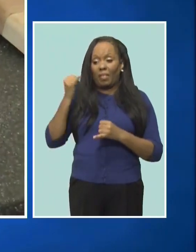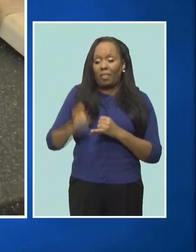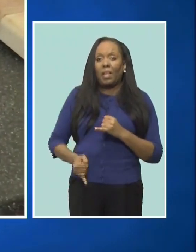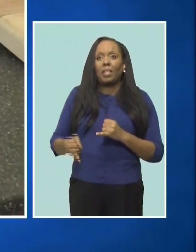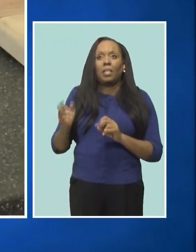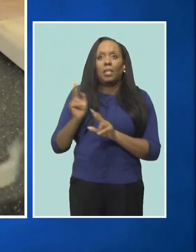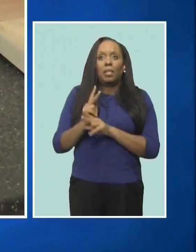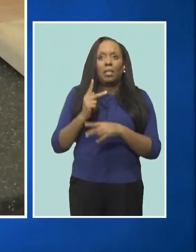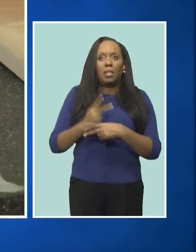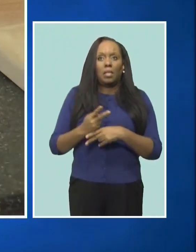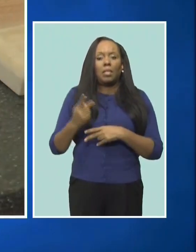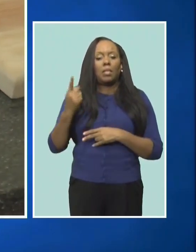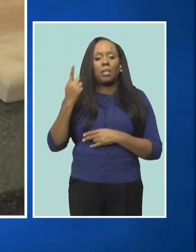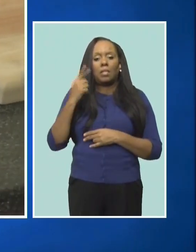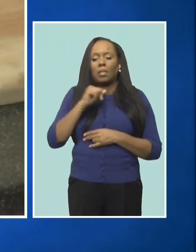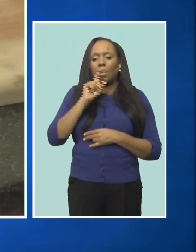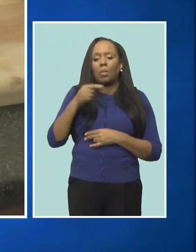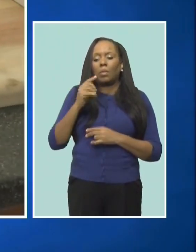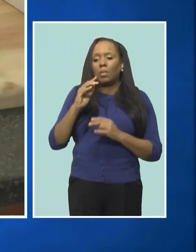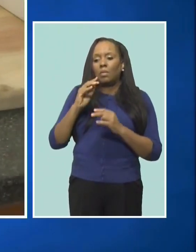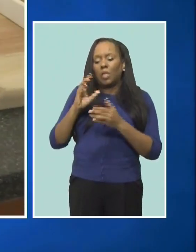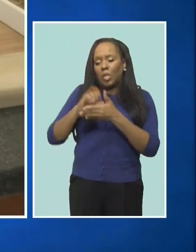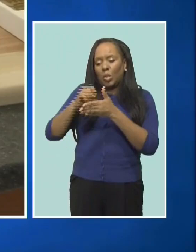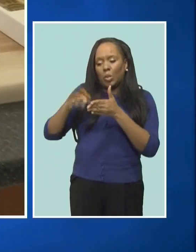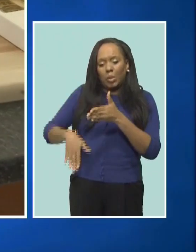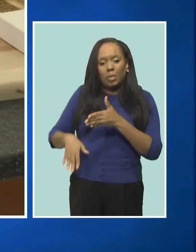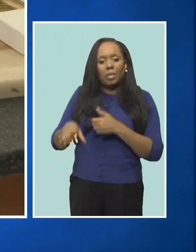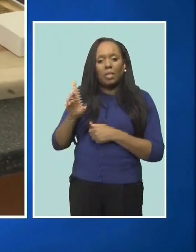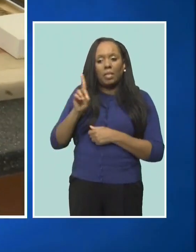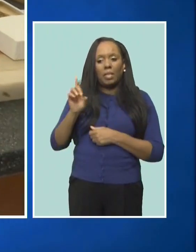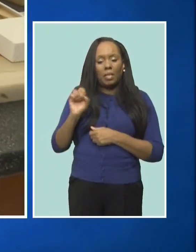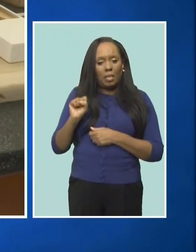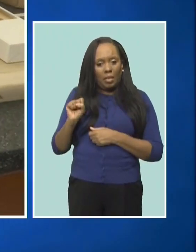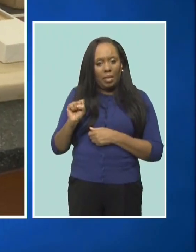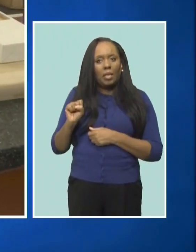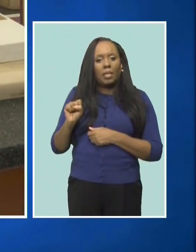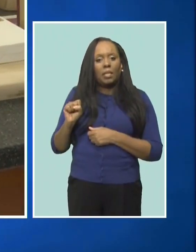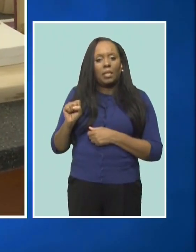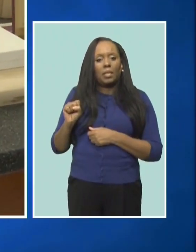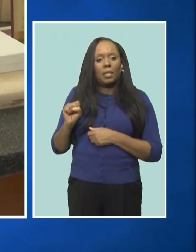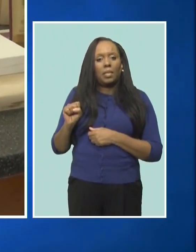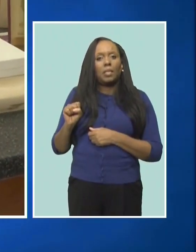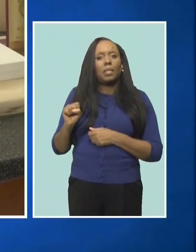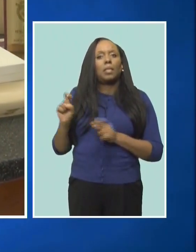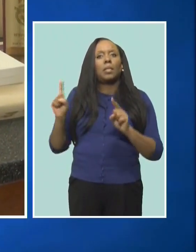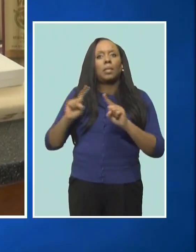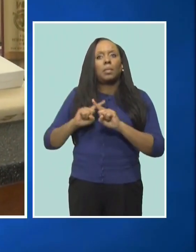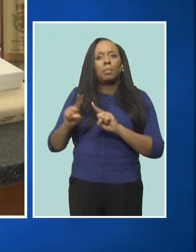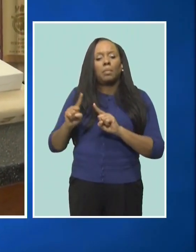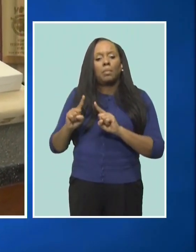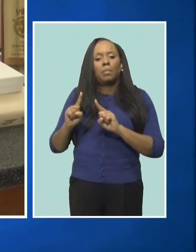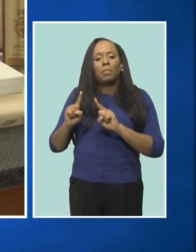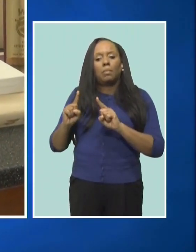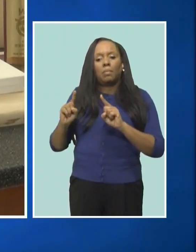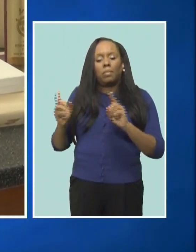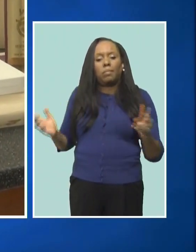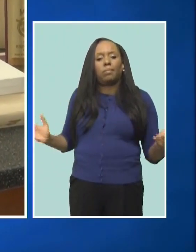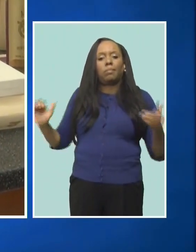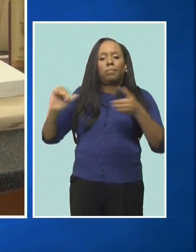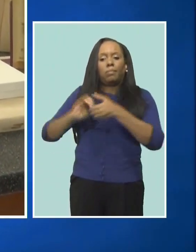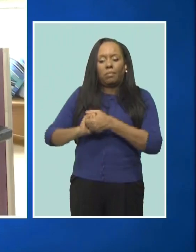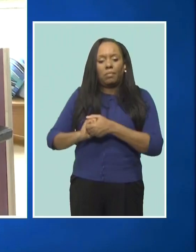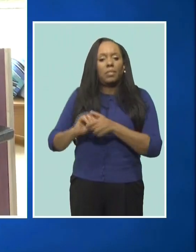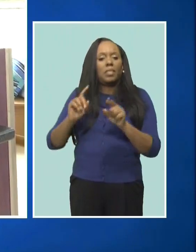not only for the focus of the students of the Derek Smith School and Vocational Centre, but the coming together of a number of stakeholders